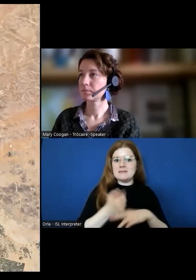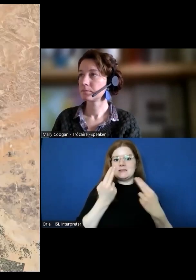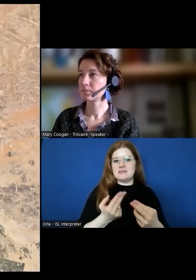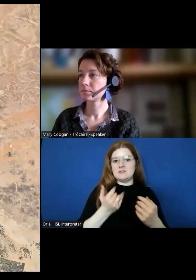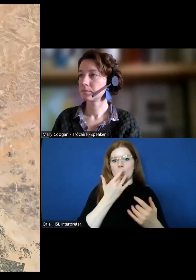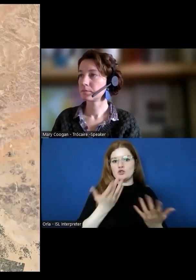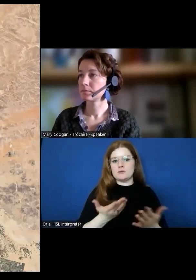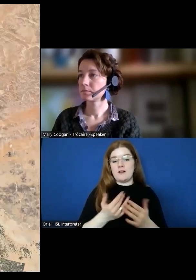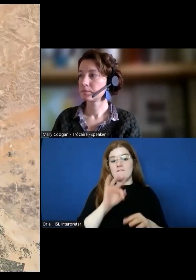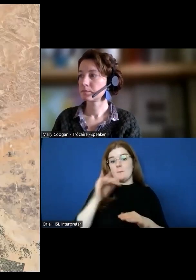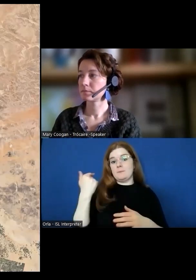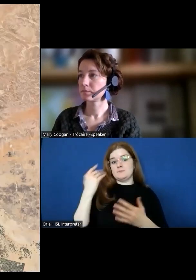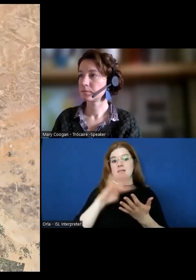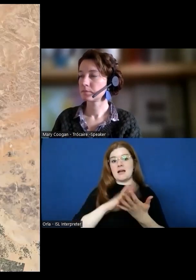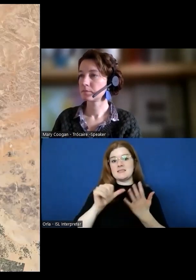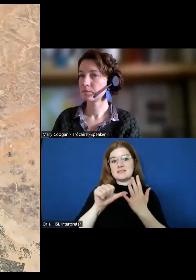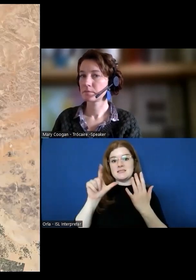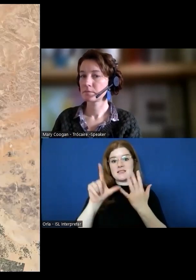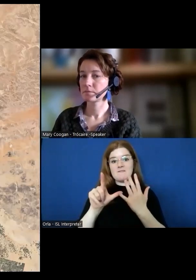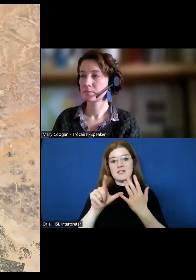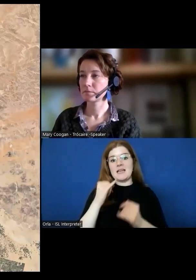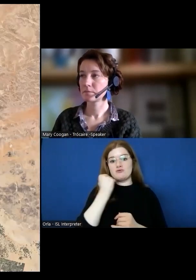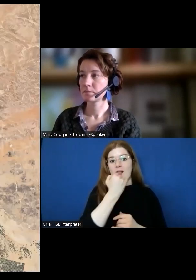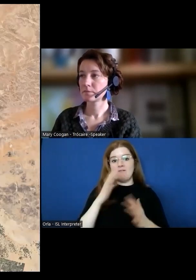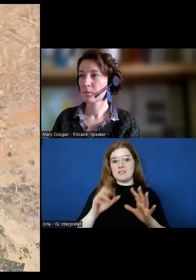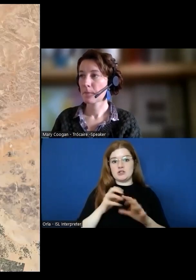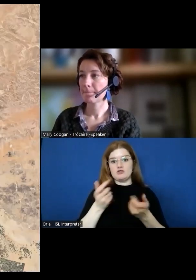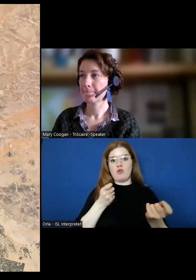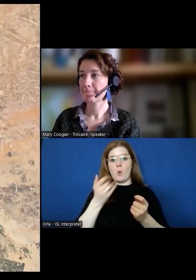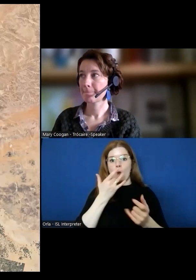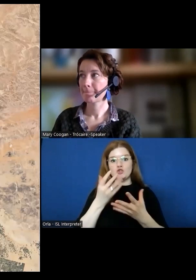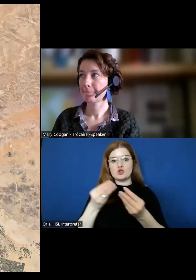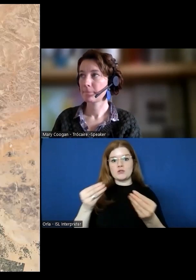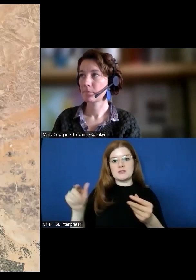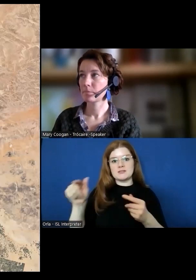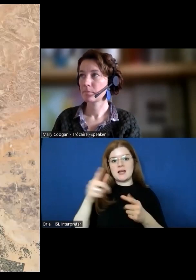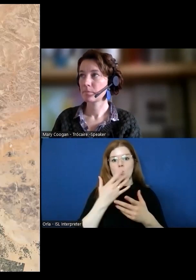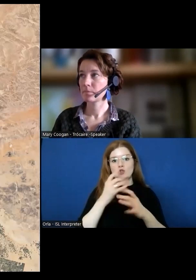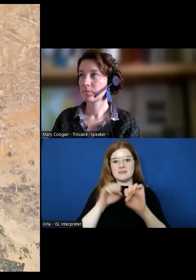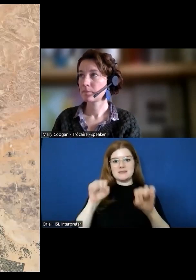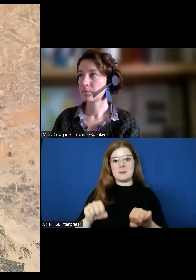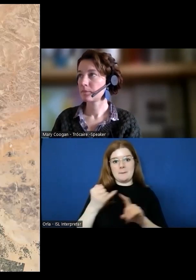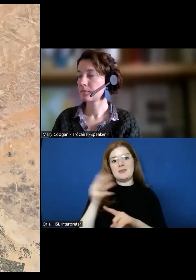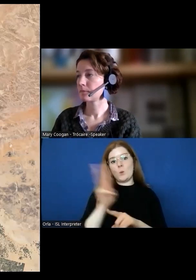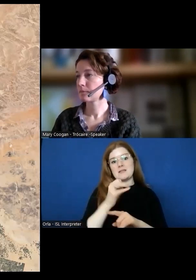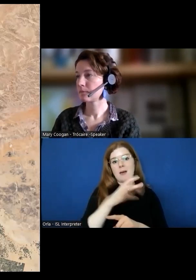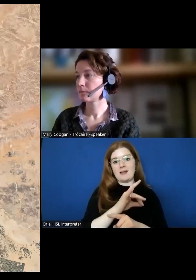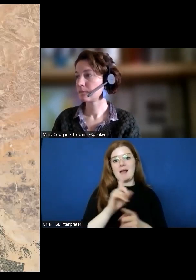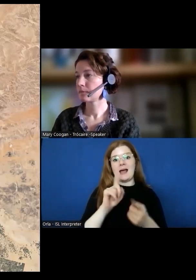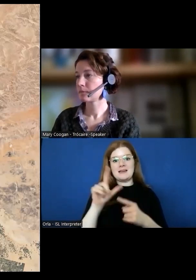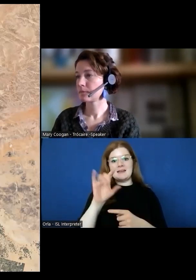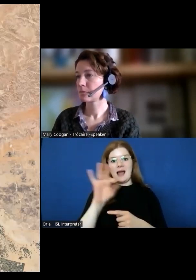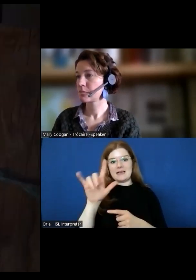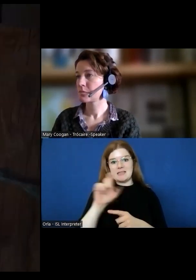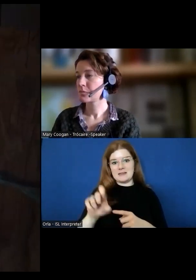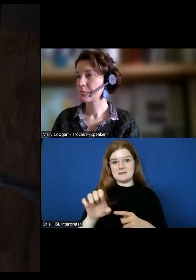Since 1967, Israel has controlled the water sources and water systems in the West Bank and Gaza